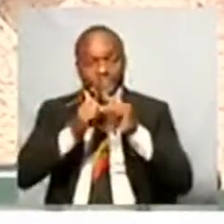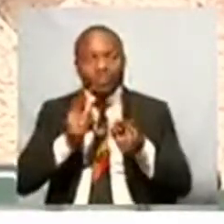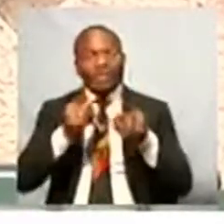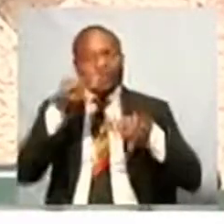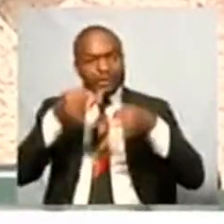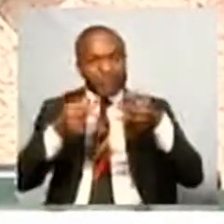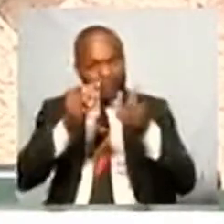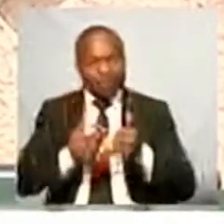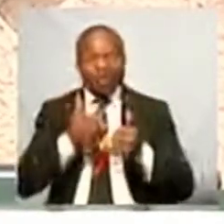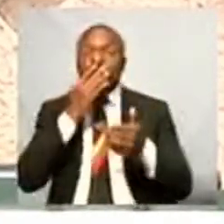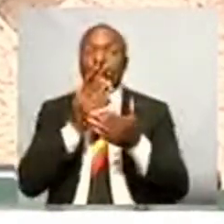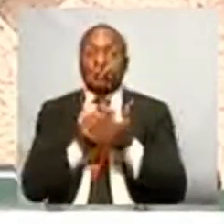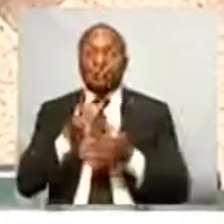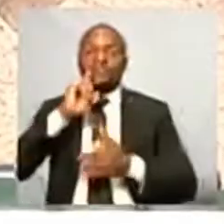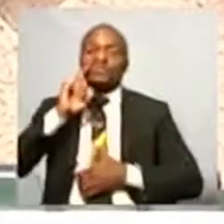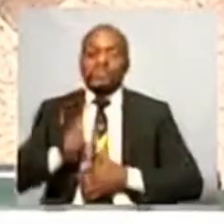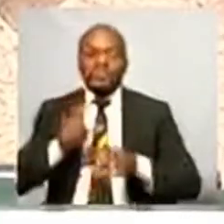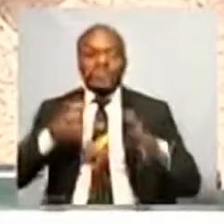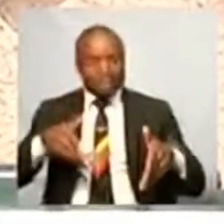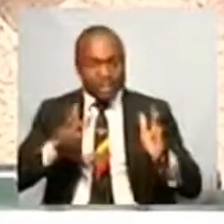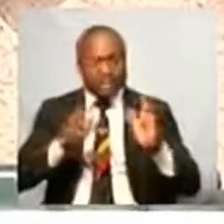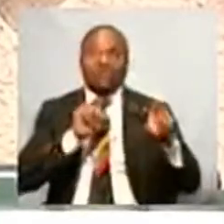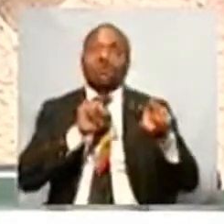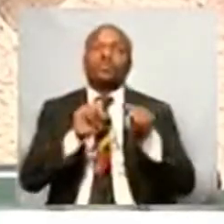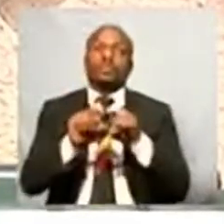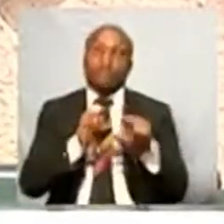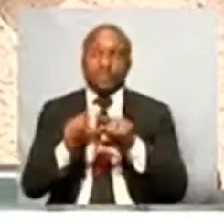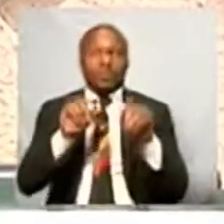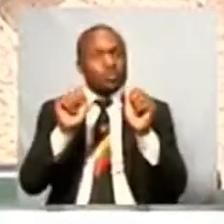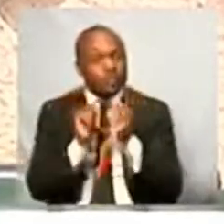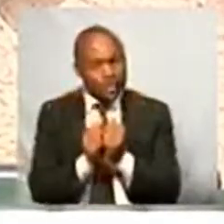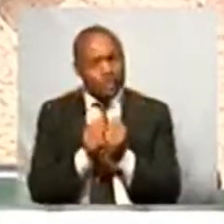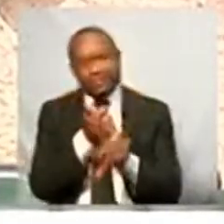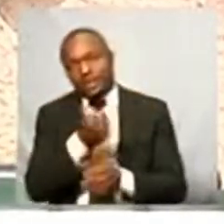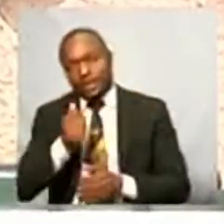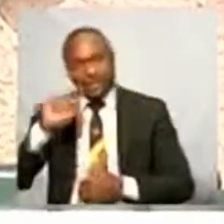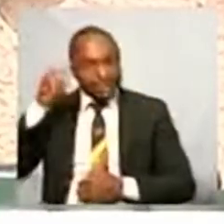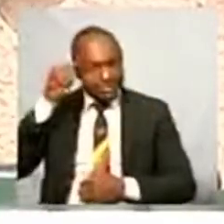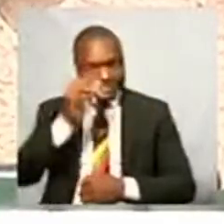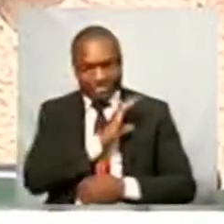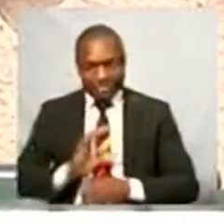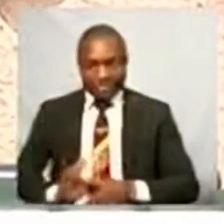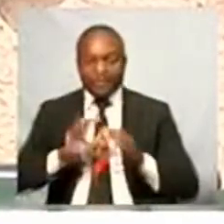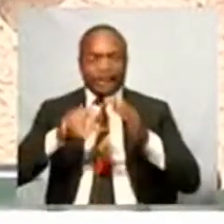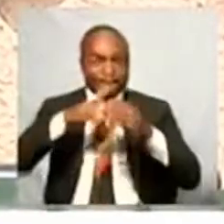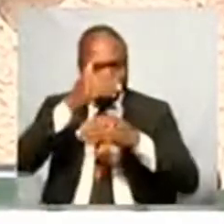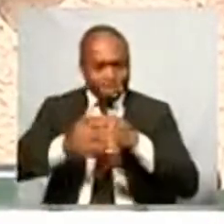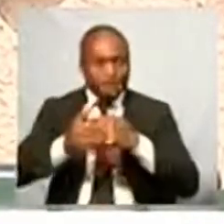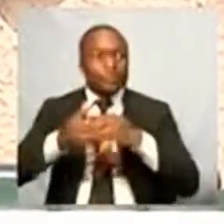to be viable, they have to be allowed to compete with other entities out there